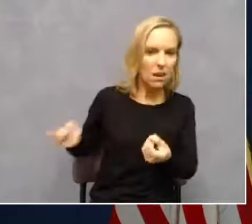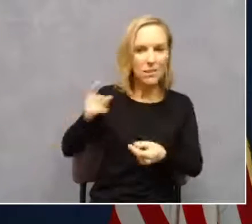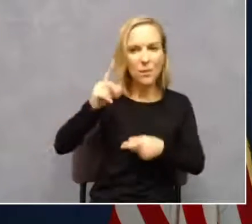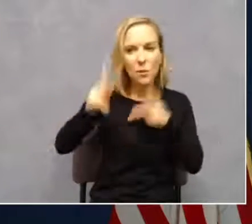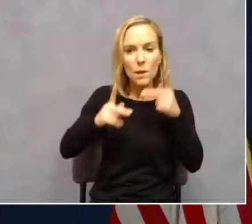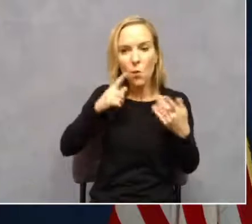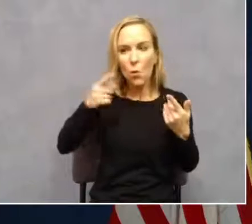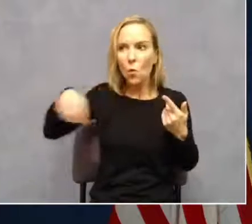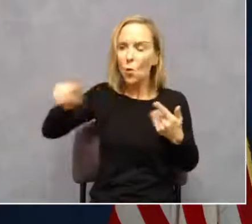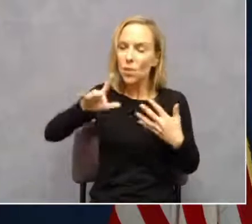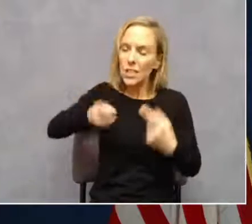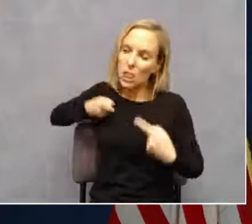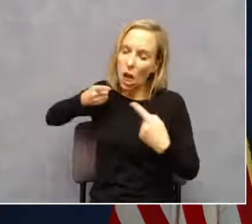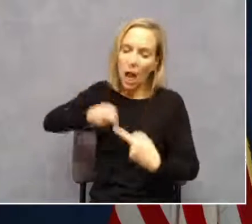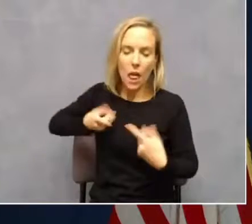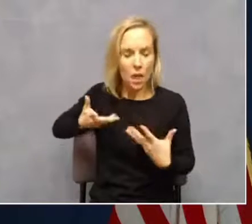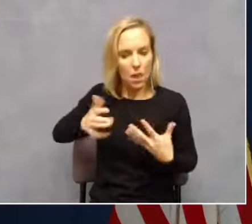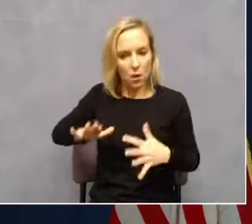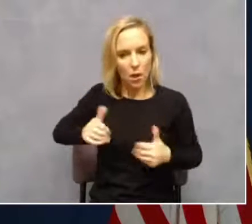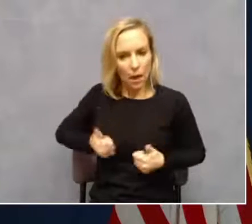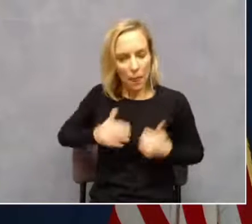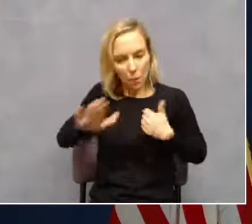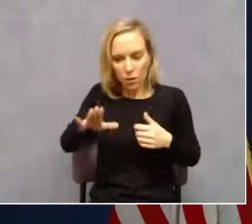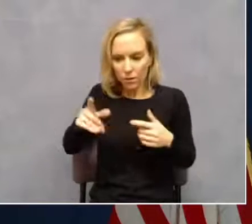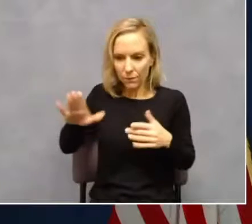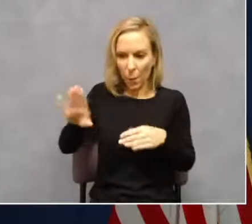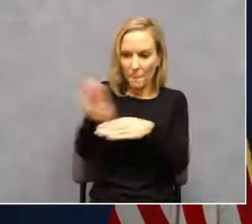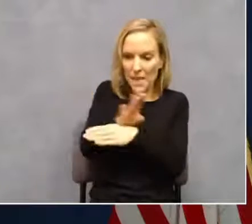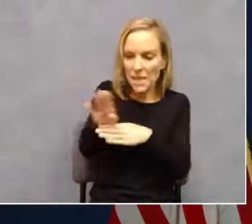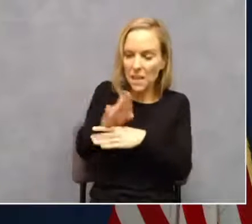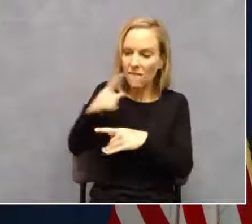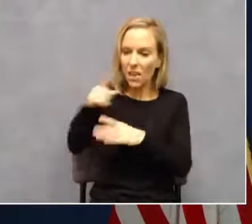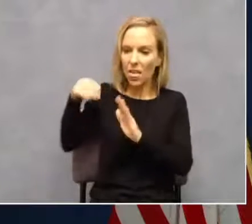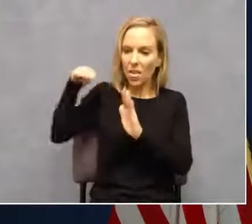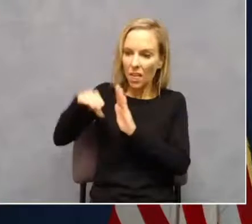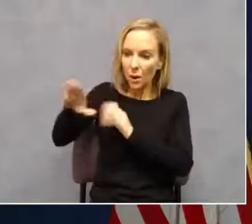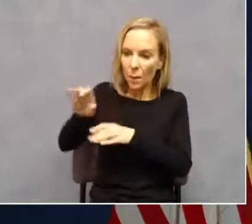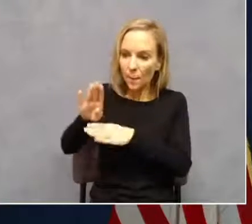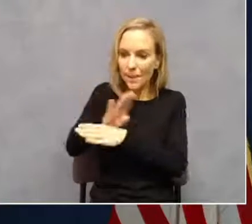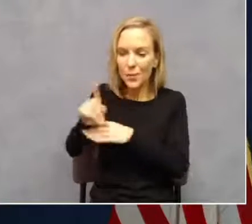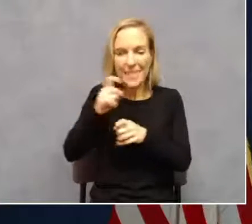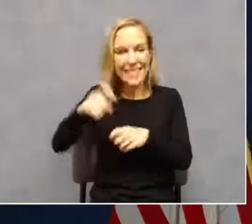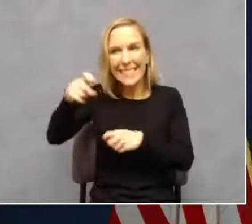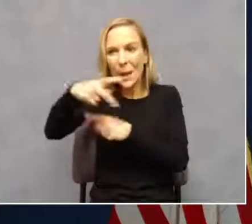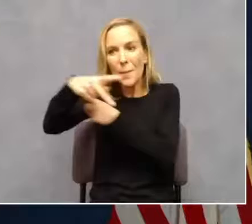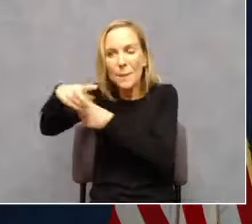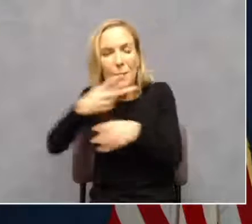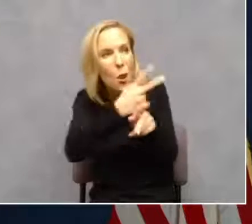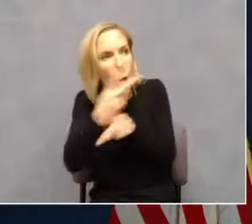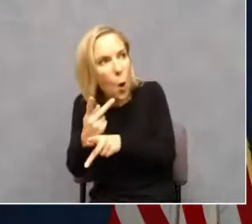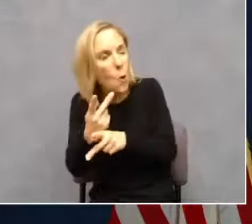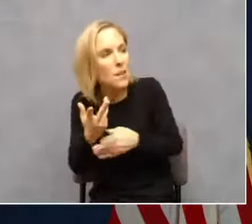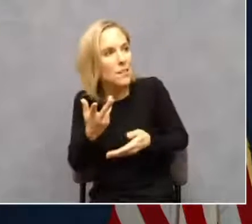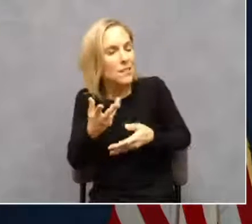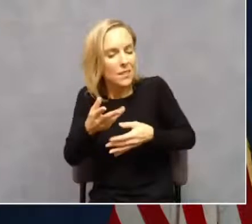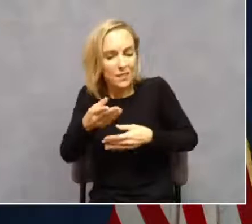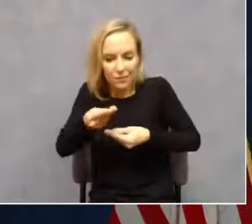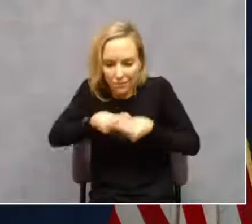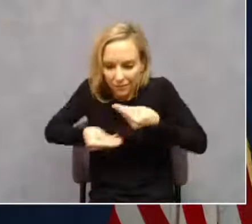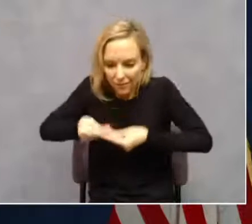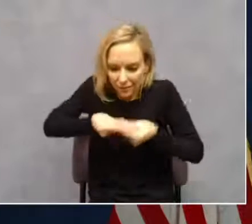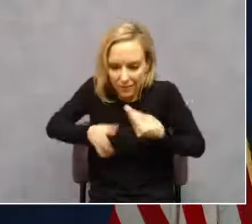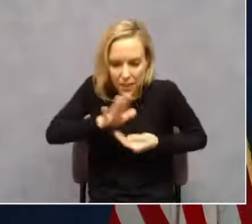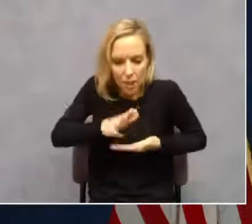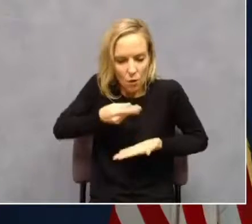there with their small business, needing a PPP loan, with their household